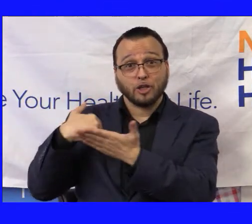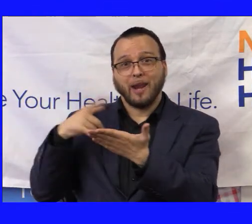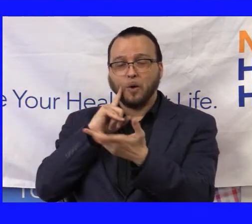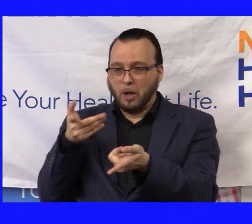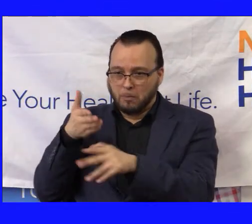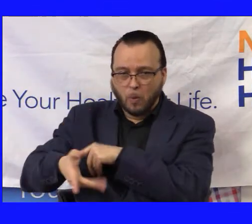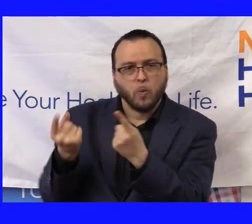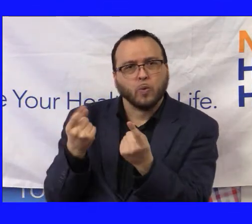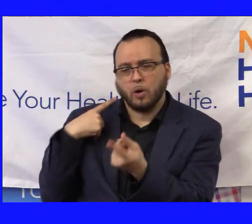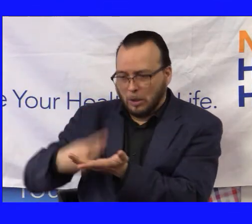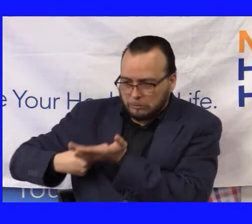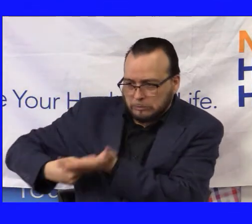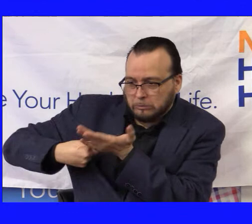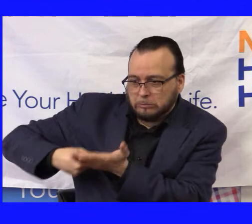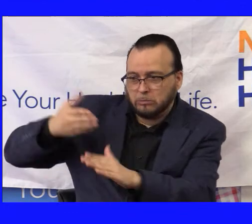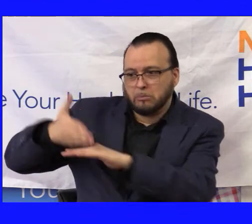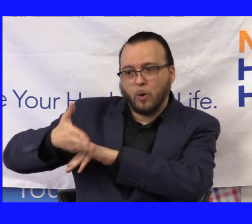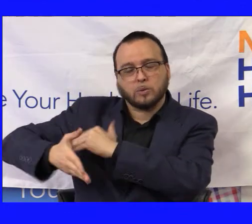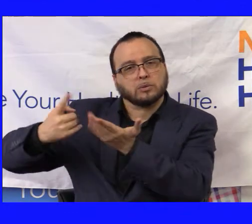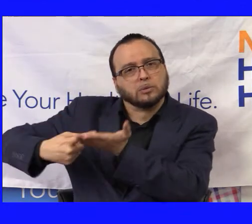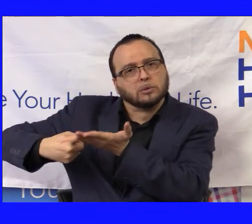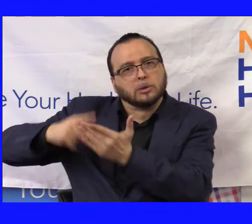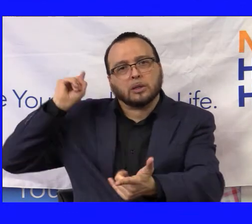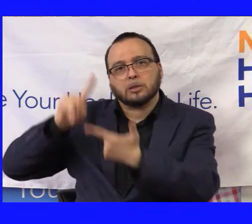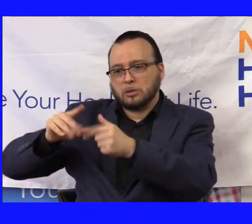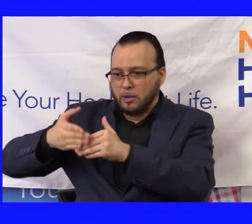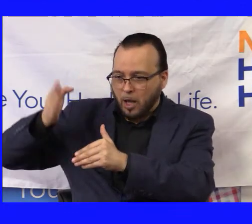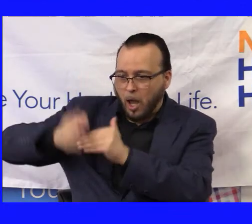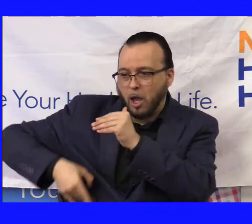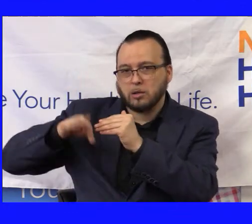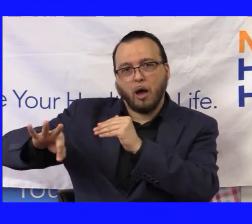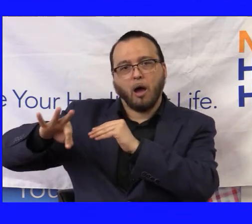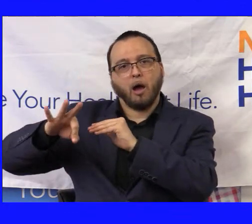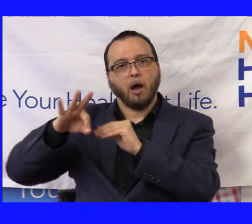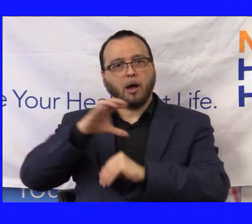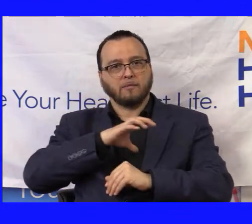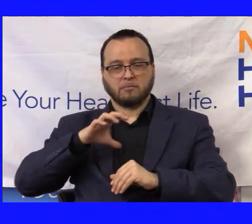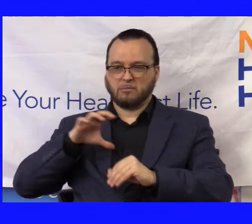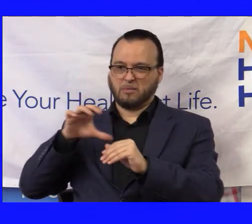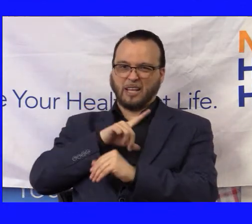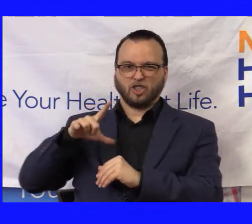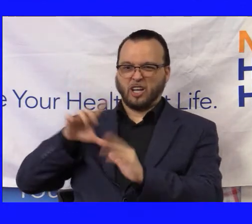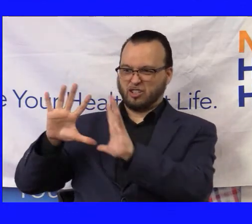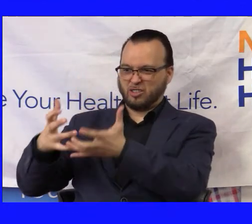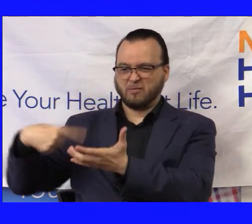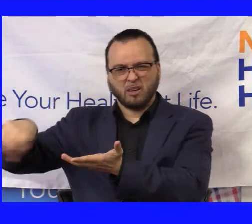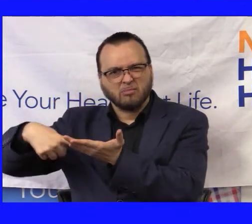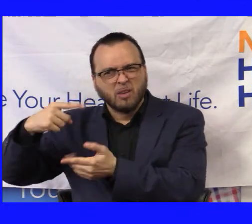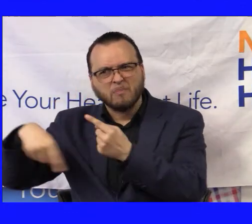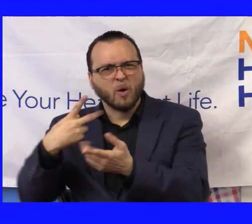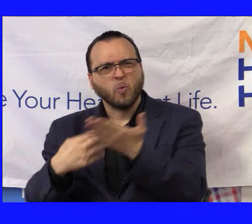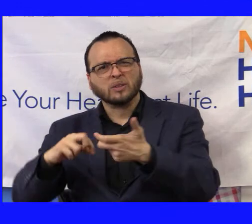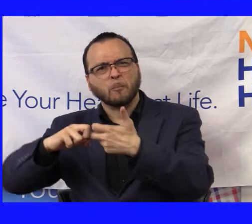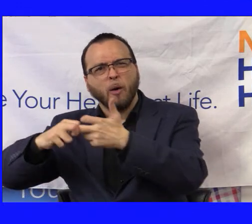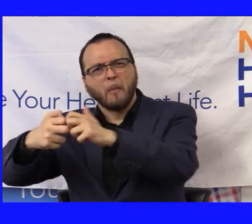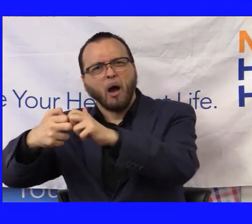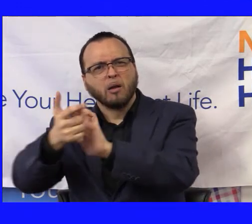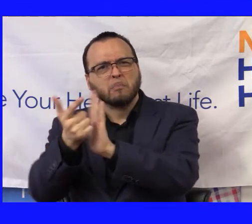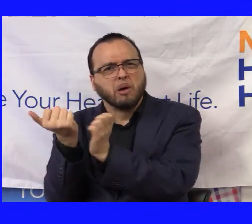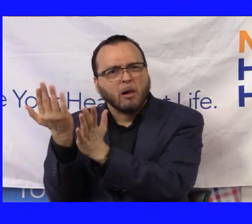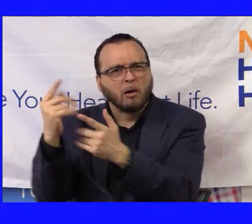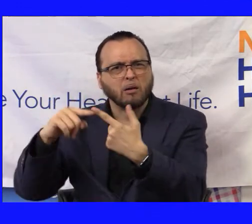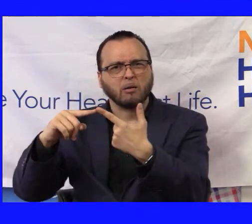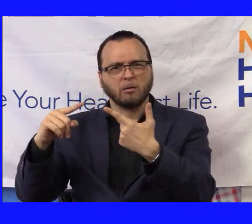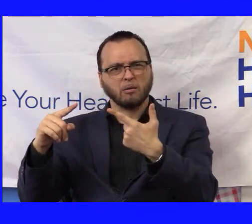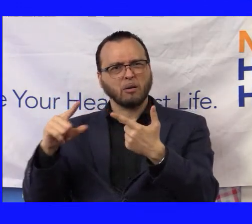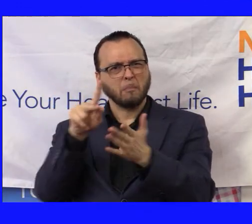until, until the end of the session, with a series of programmatic bills, policy bills. So I guess the